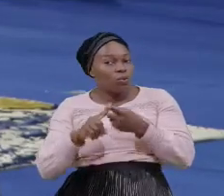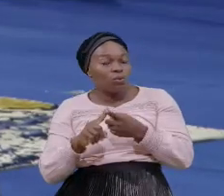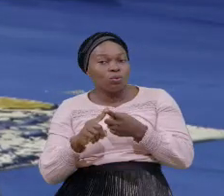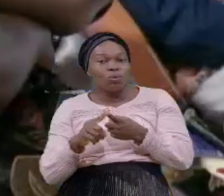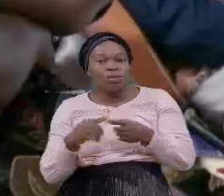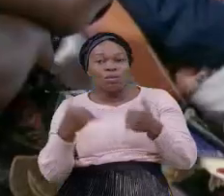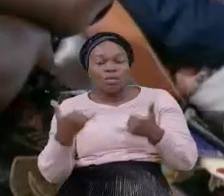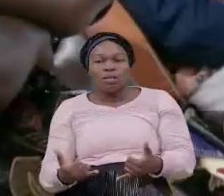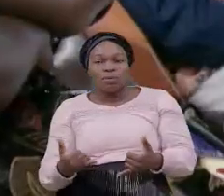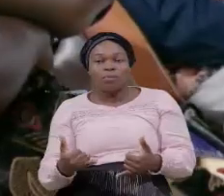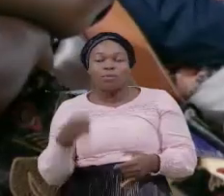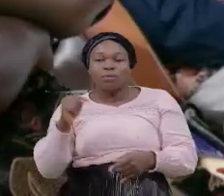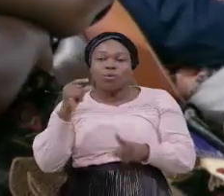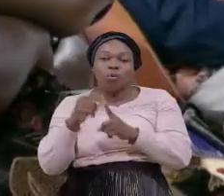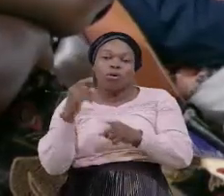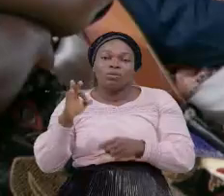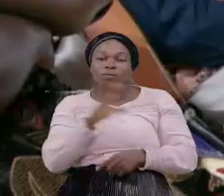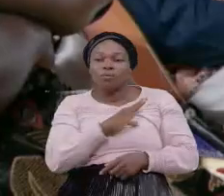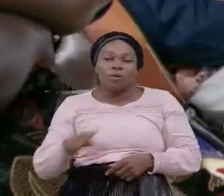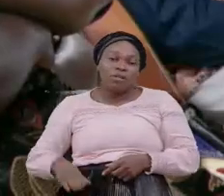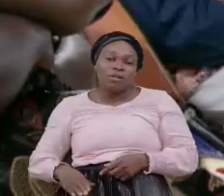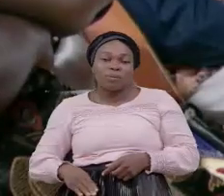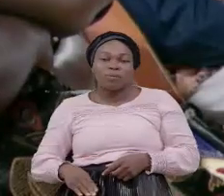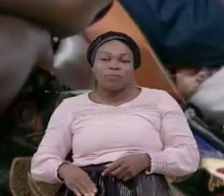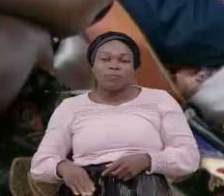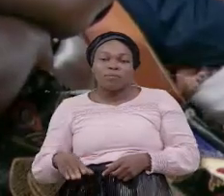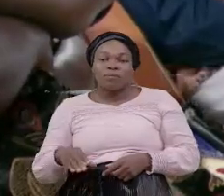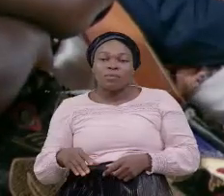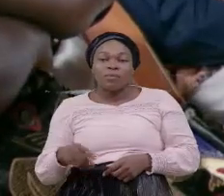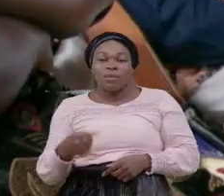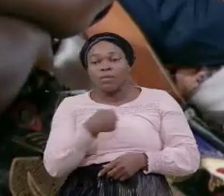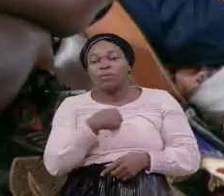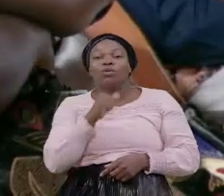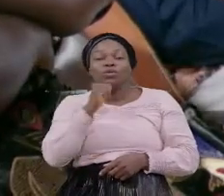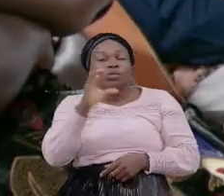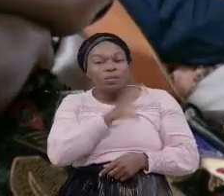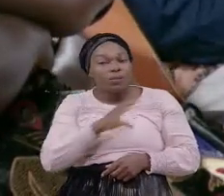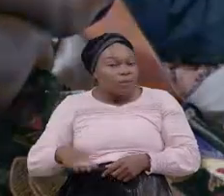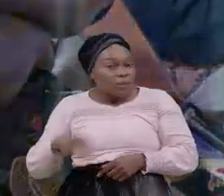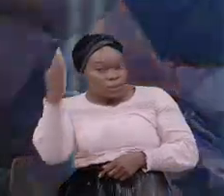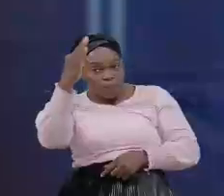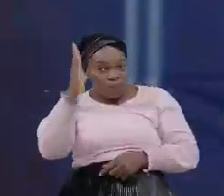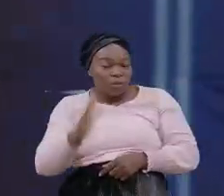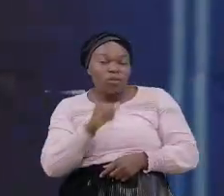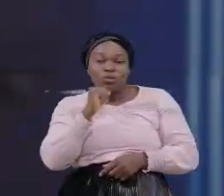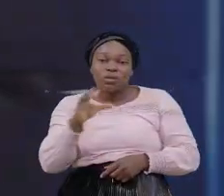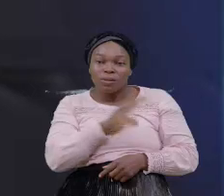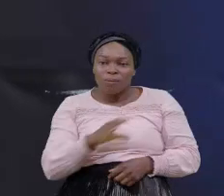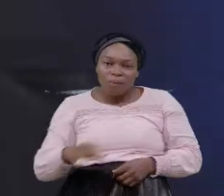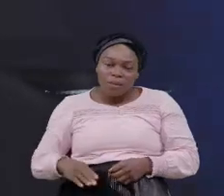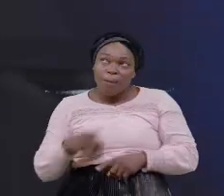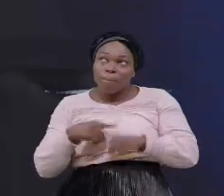Christ. I'm not Christ, but he gave the word. And he said, this is the word.